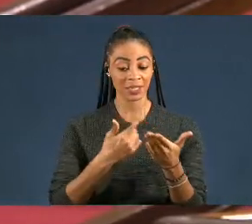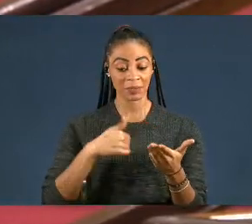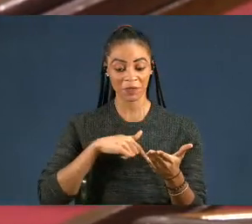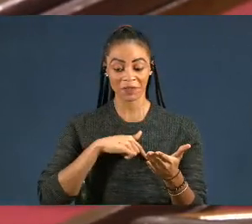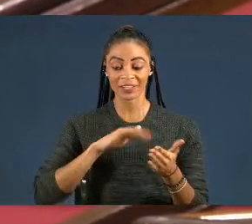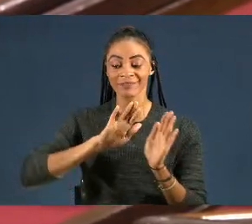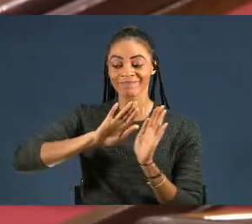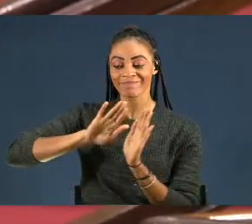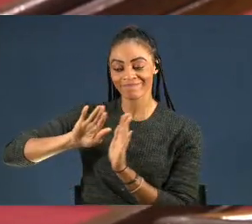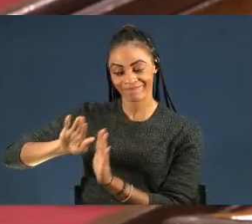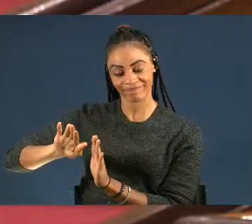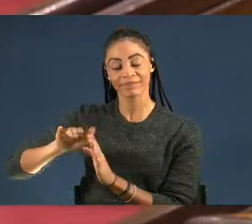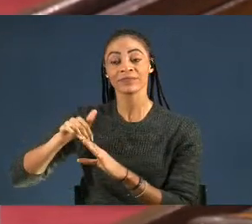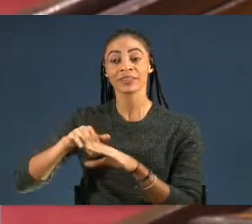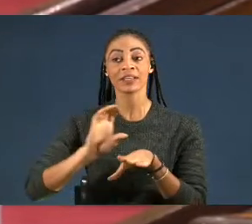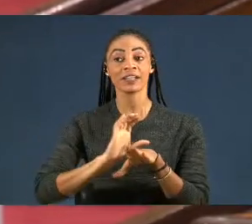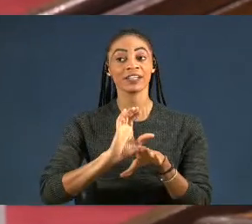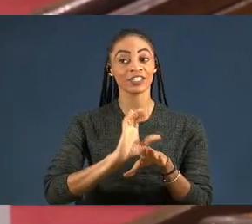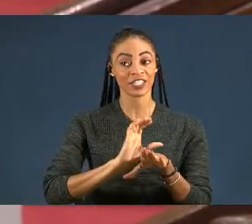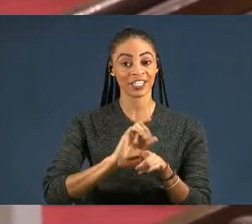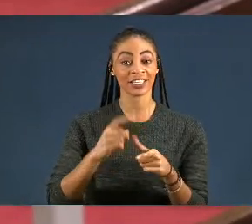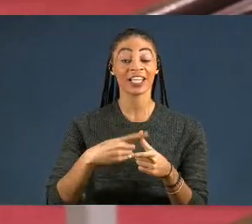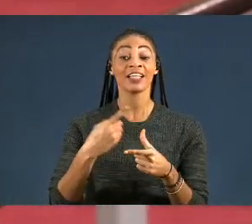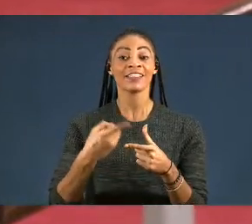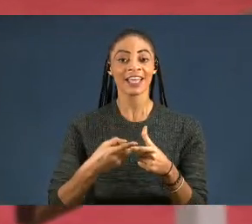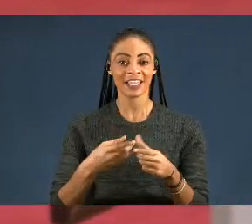him here, and we leave him here. Back a Sunday.